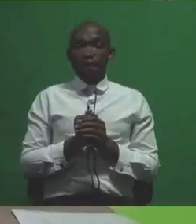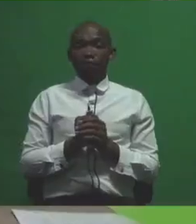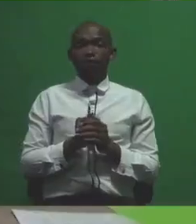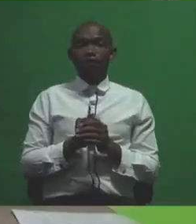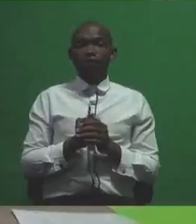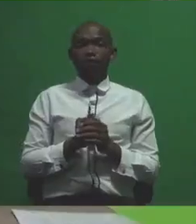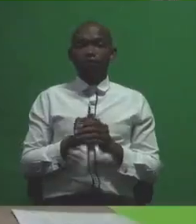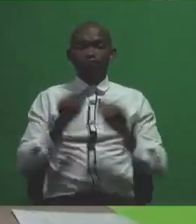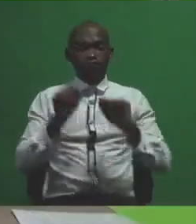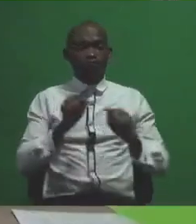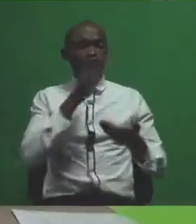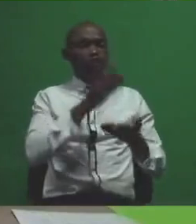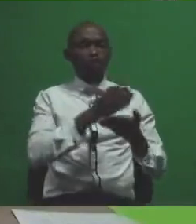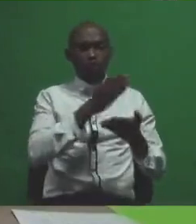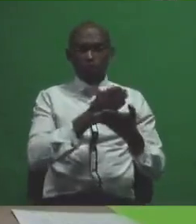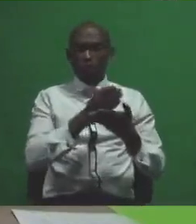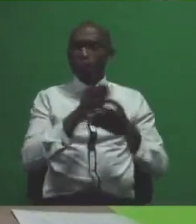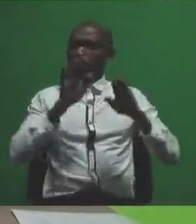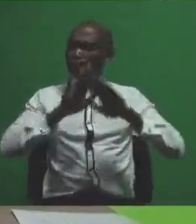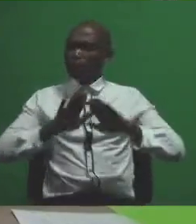So we have to be sure our safety